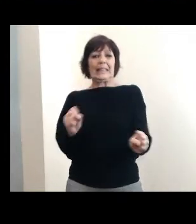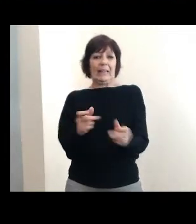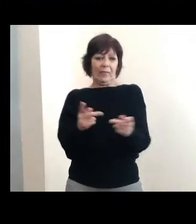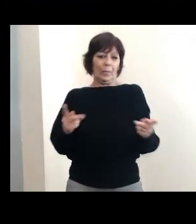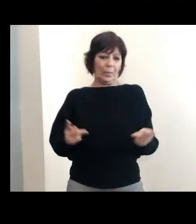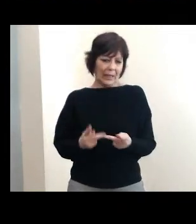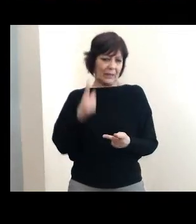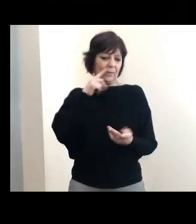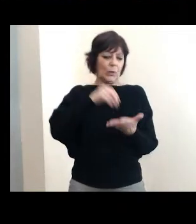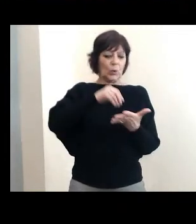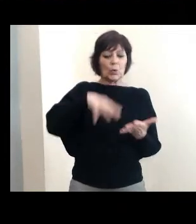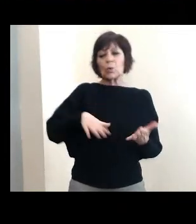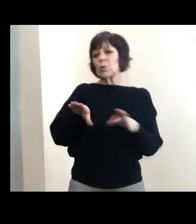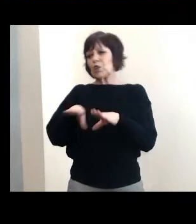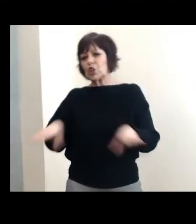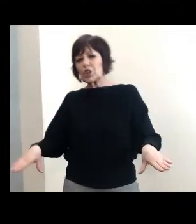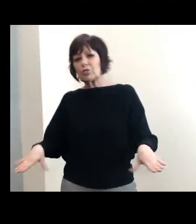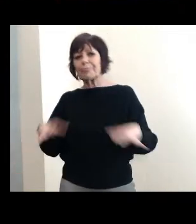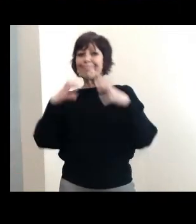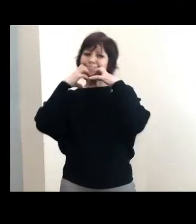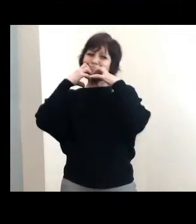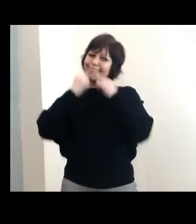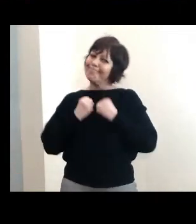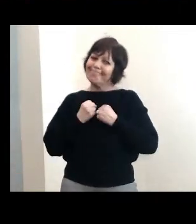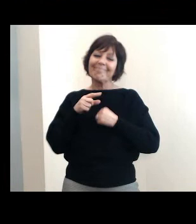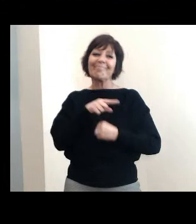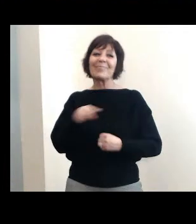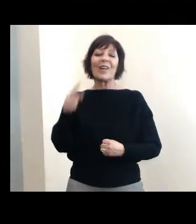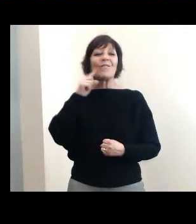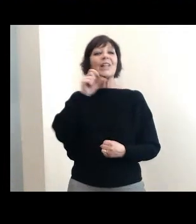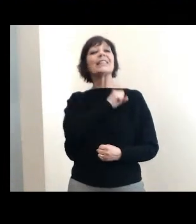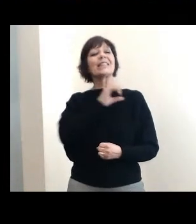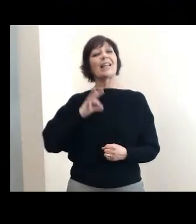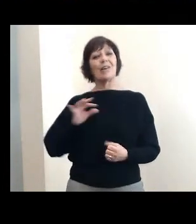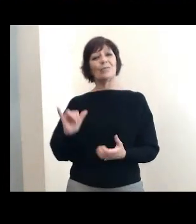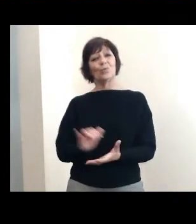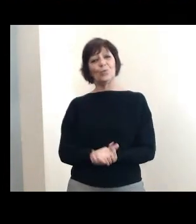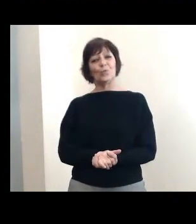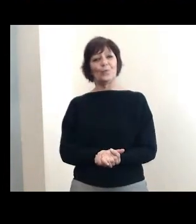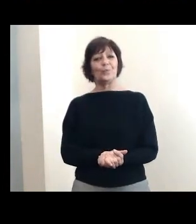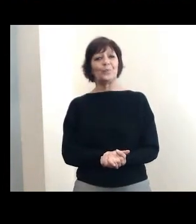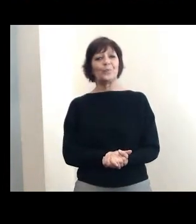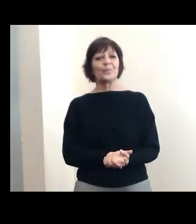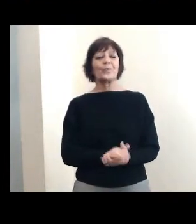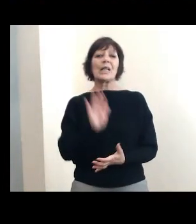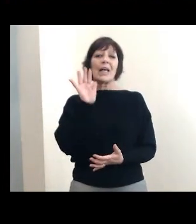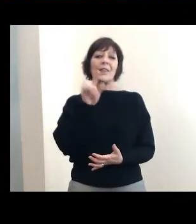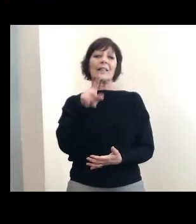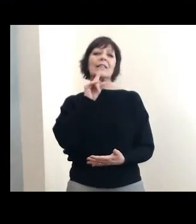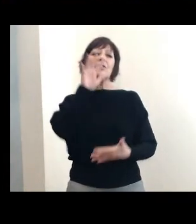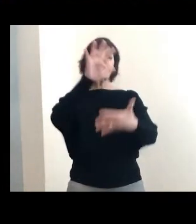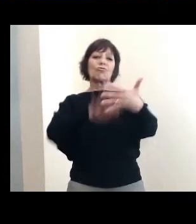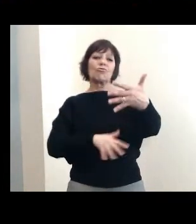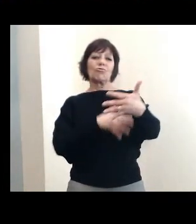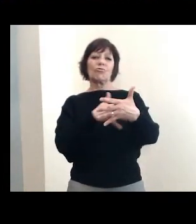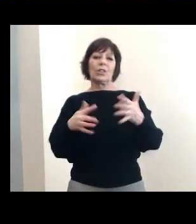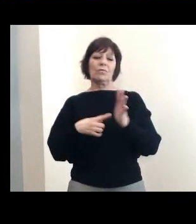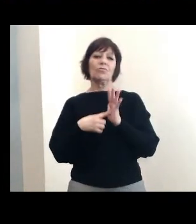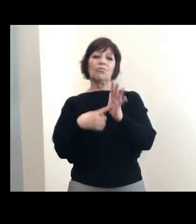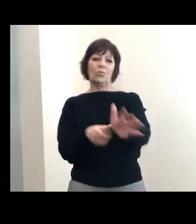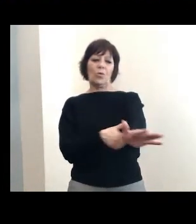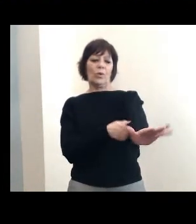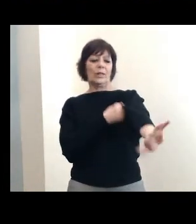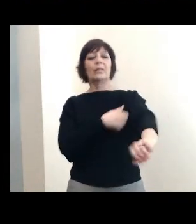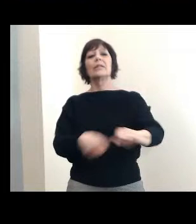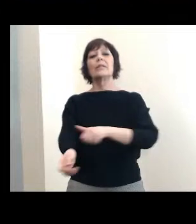students, for our children, our most precious assets, and for the staff. So this is a graph looking at the number